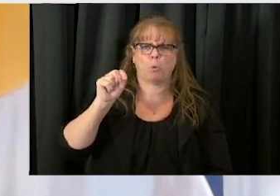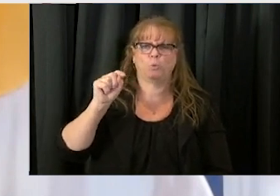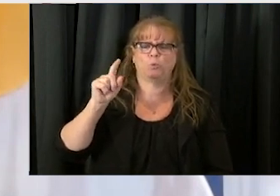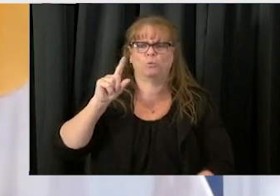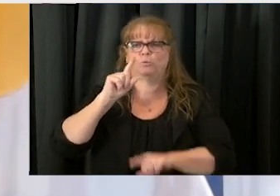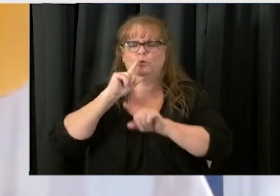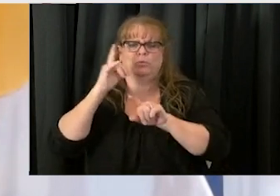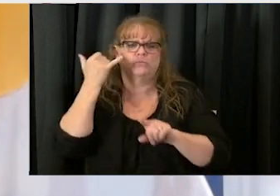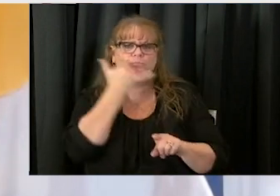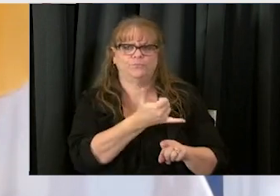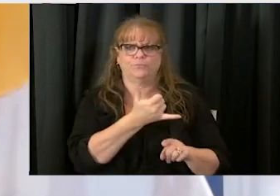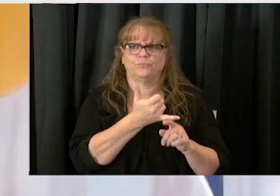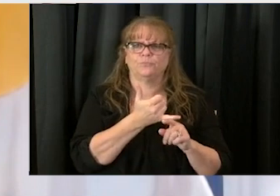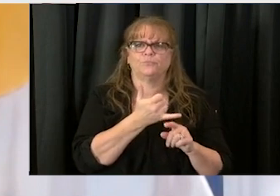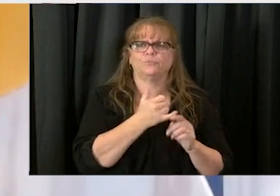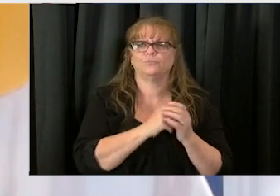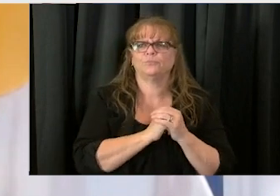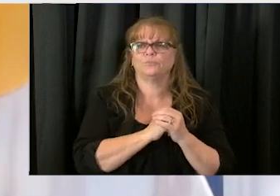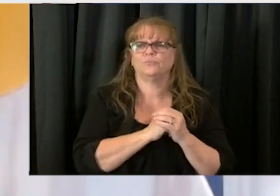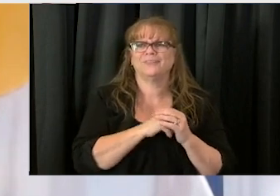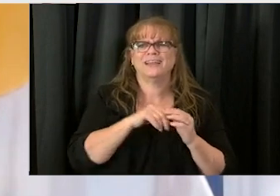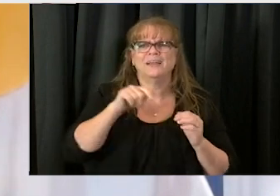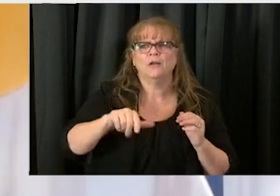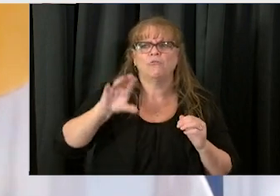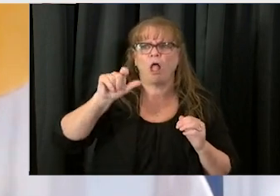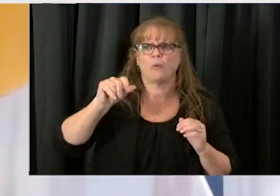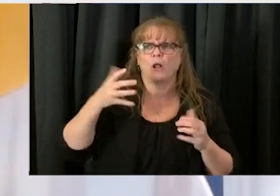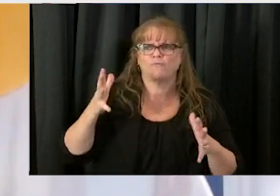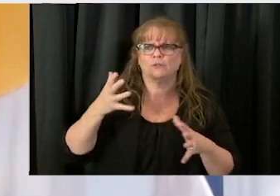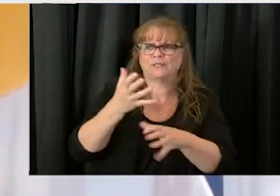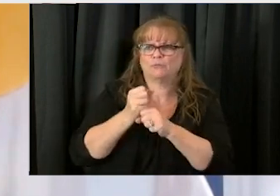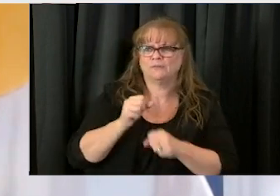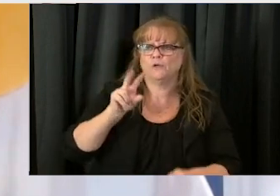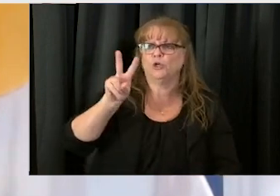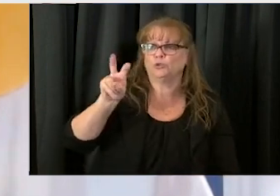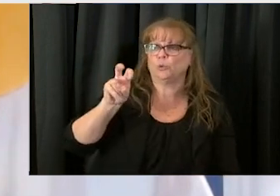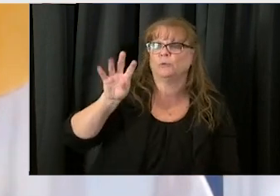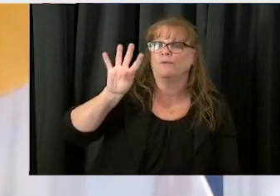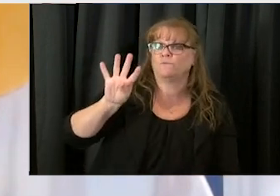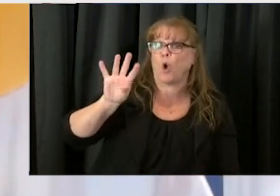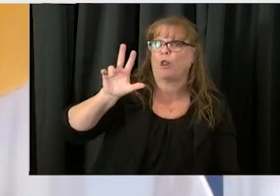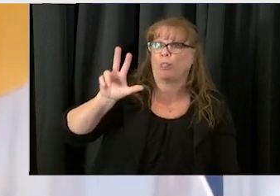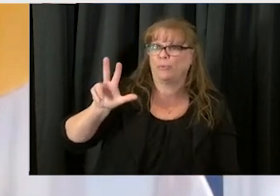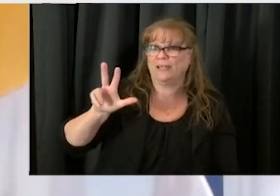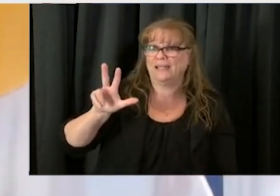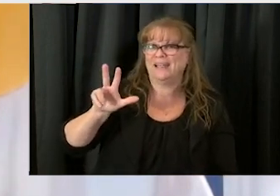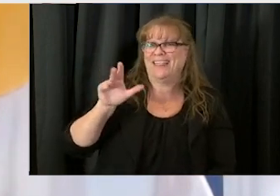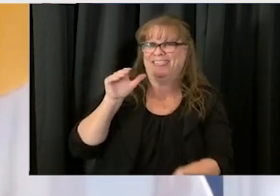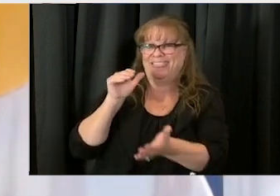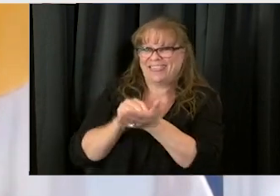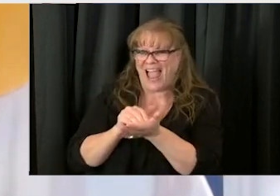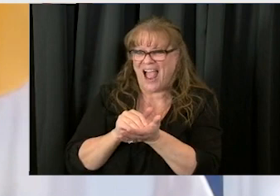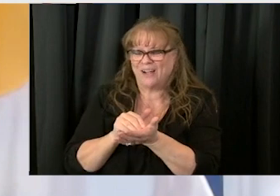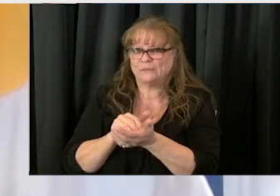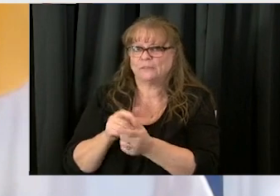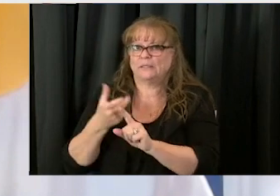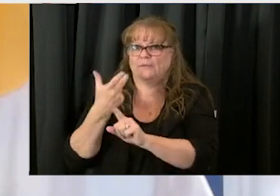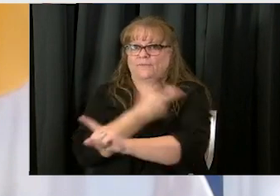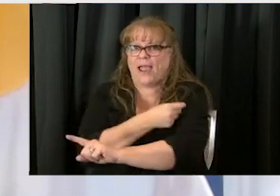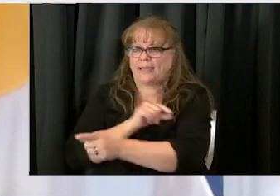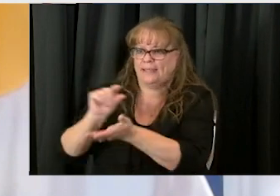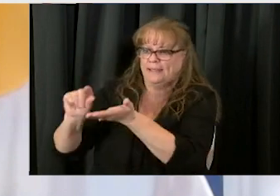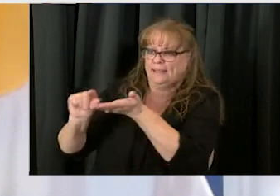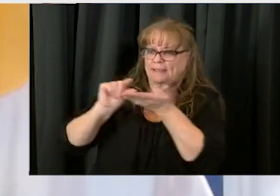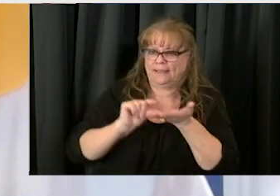243,000 doses of COVID-19 vaccine. That's lower than the 270,000 doses that